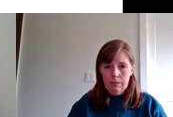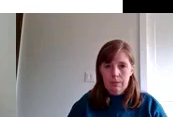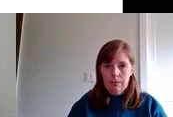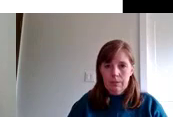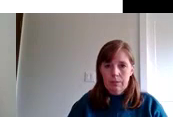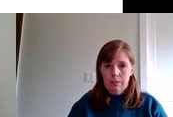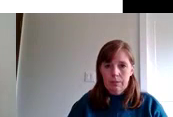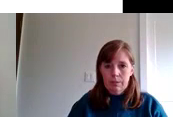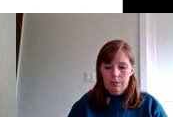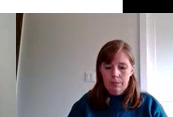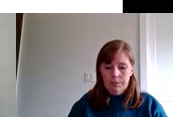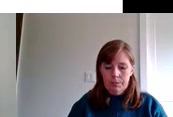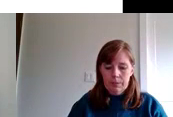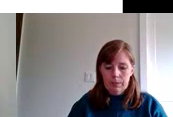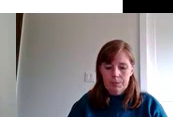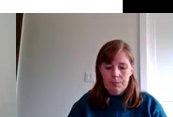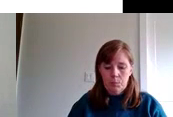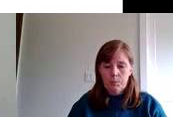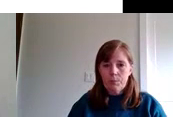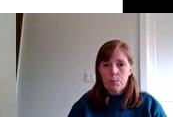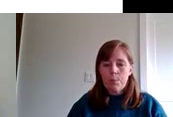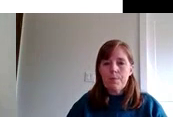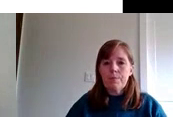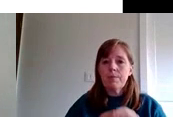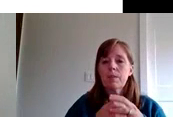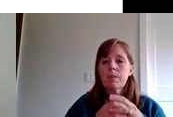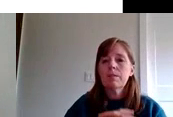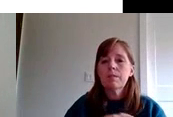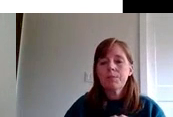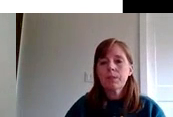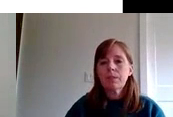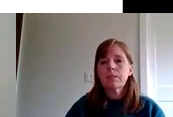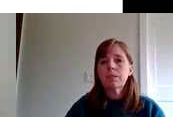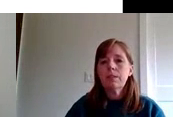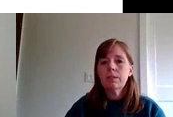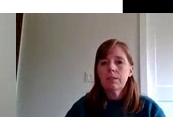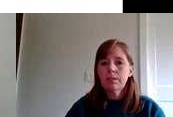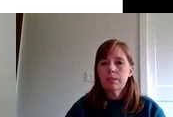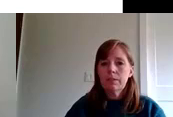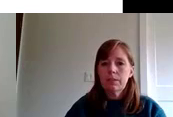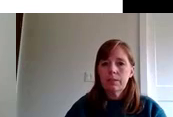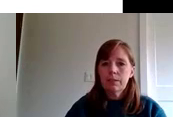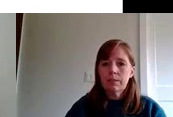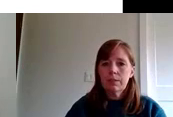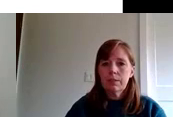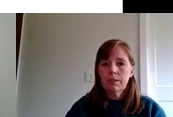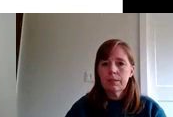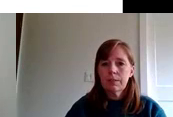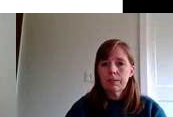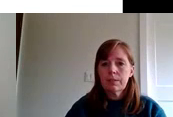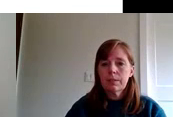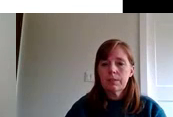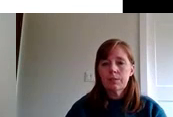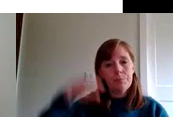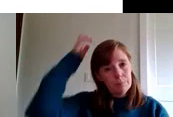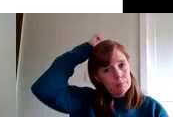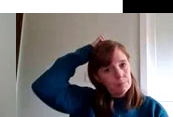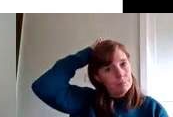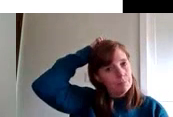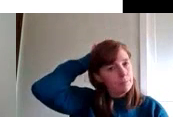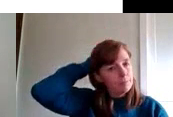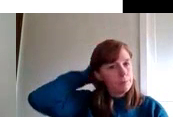a big picture on the wall behind me and a table that had candlesticks and all this. And when you think about